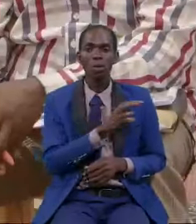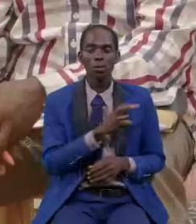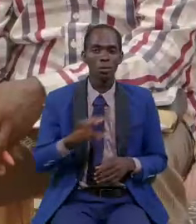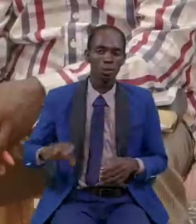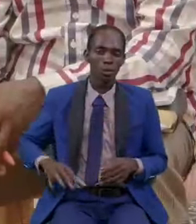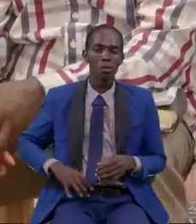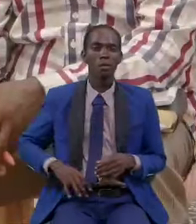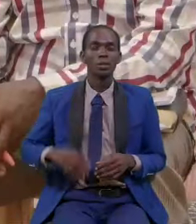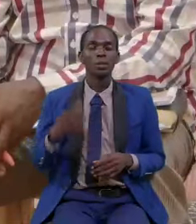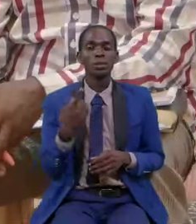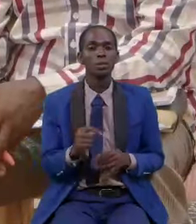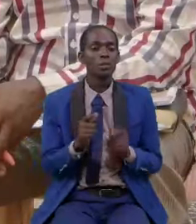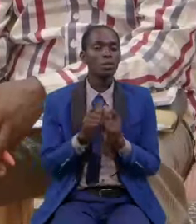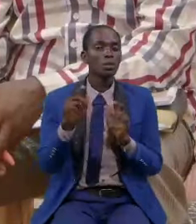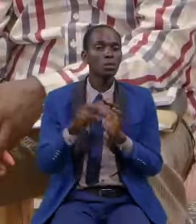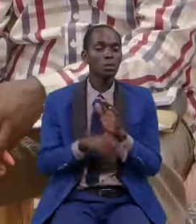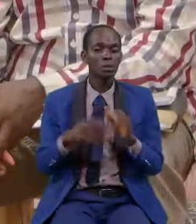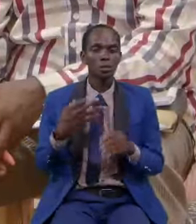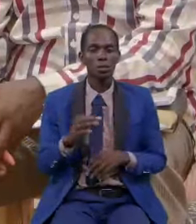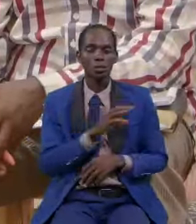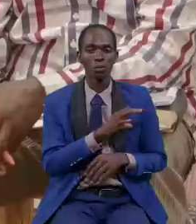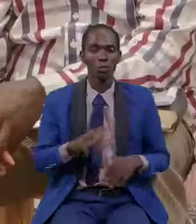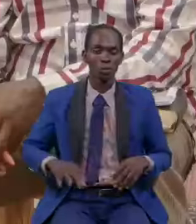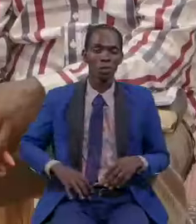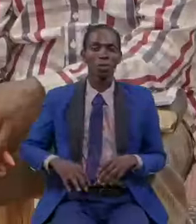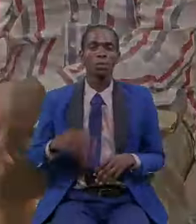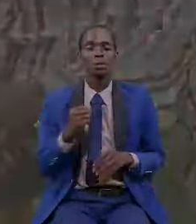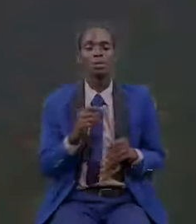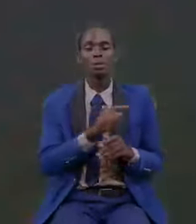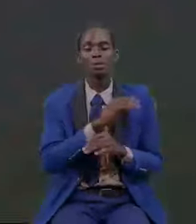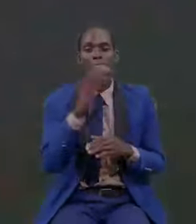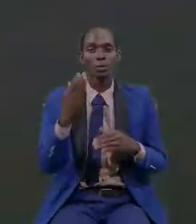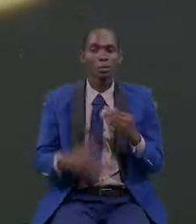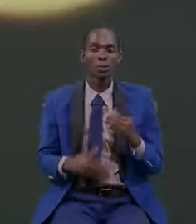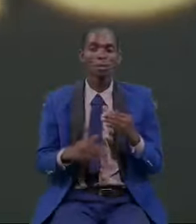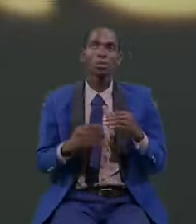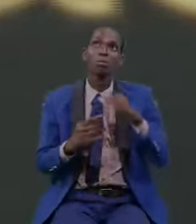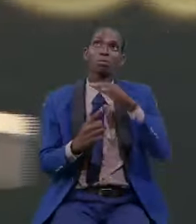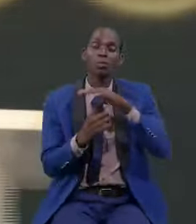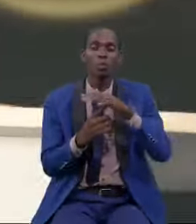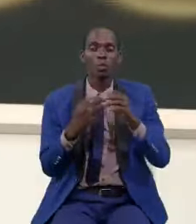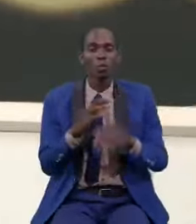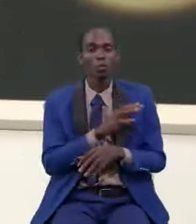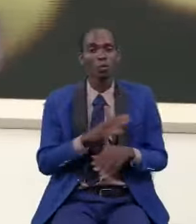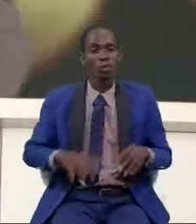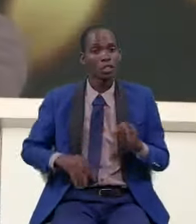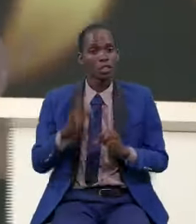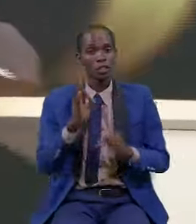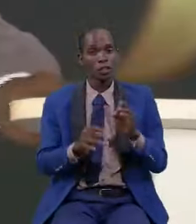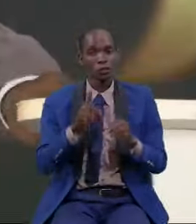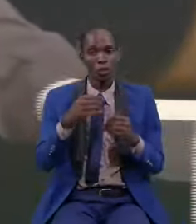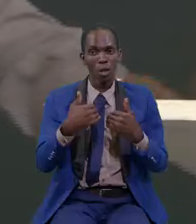Christ, and the ultimate altitude in Christ. If you have the mind of Christ,